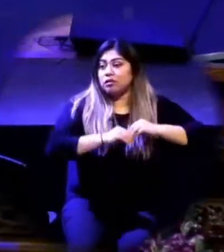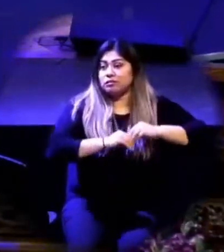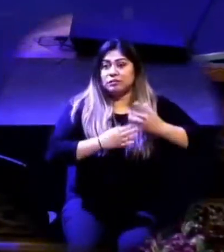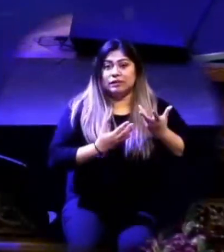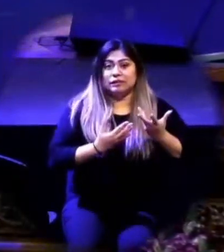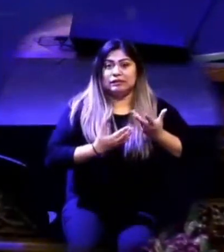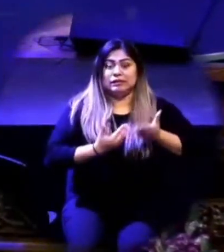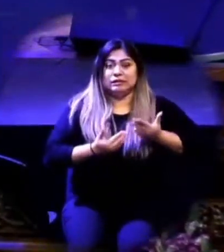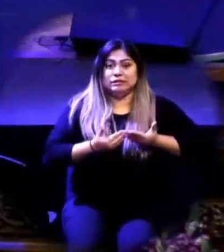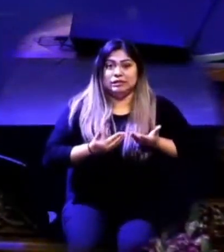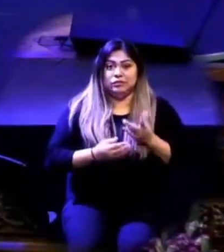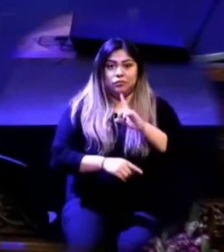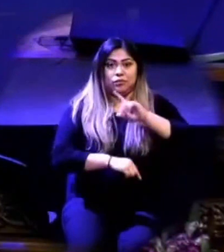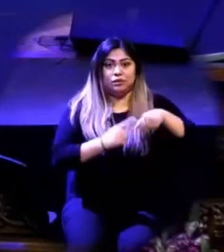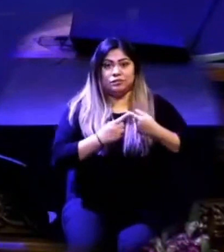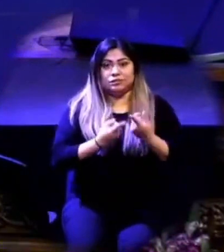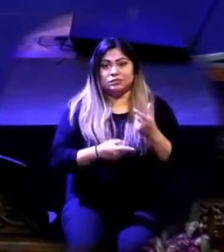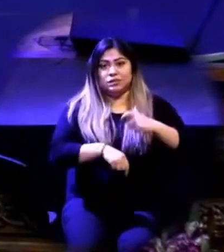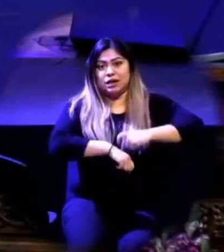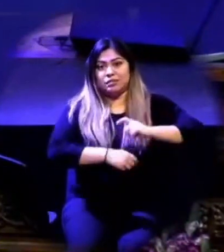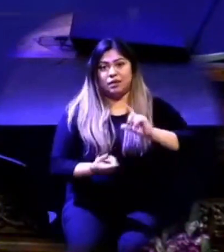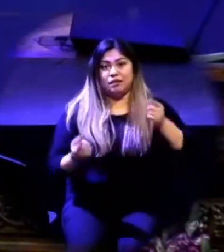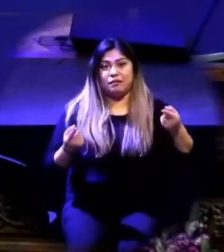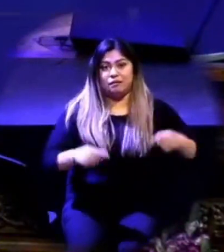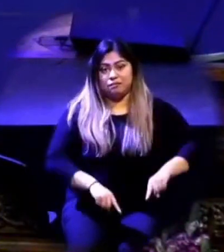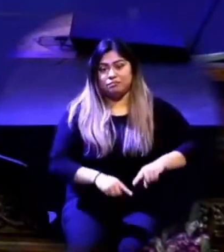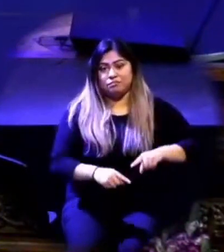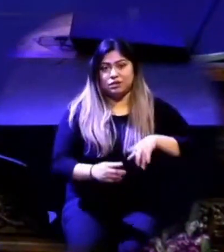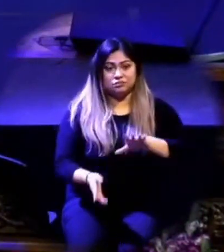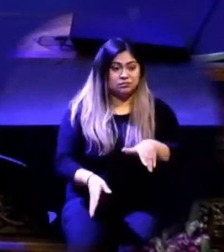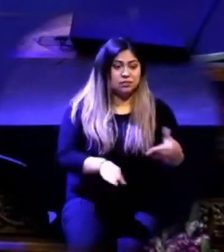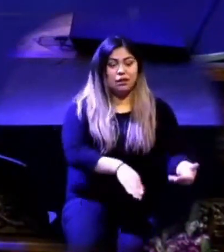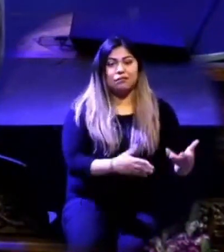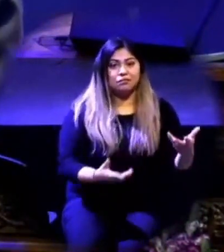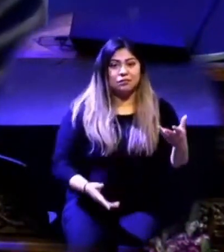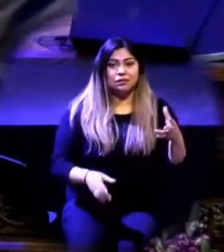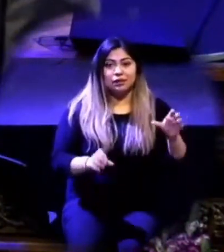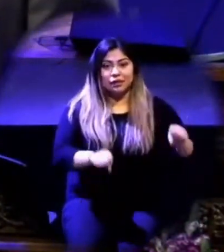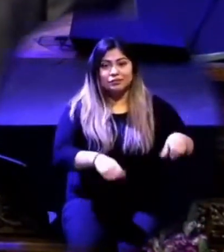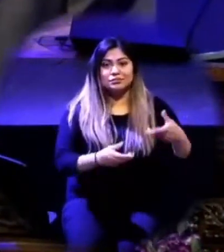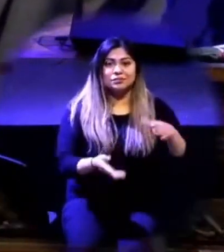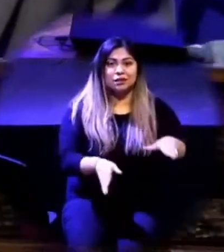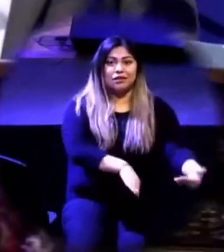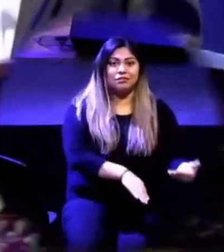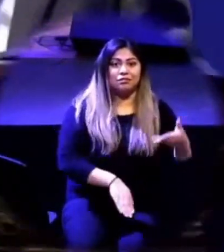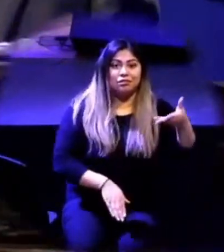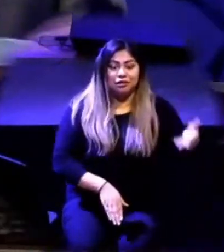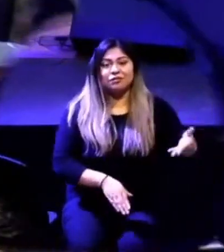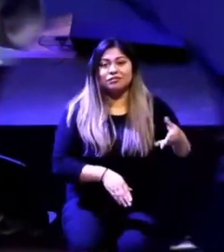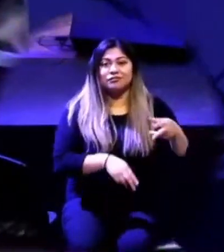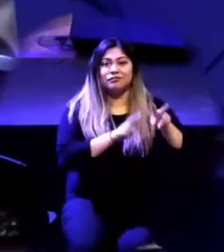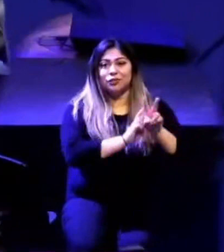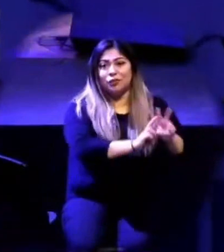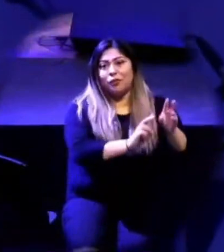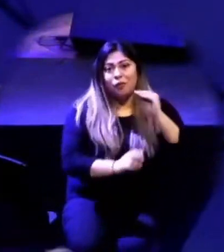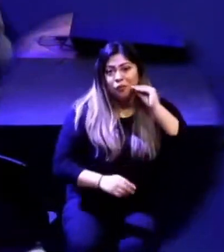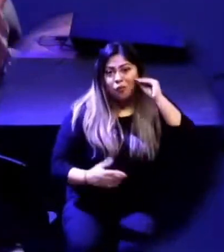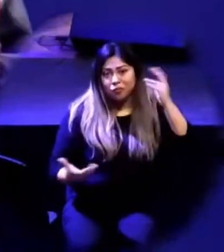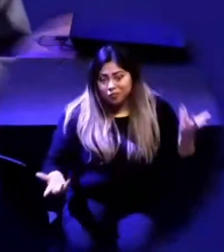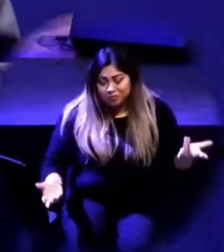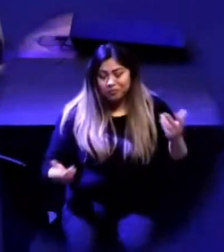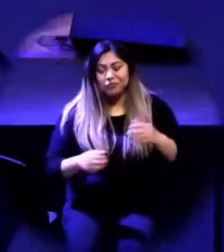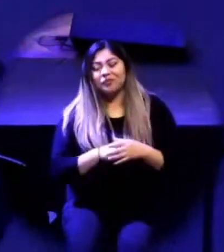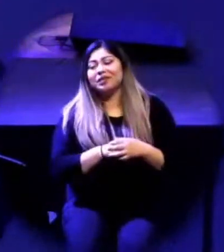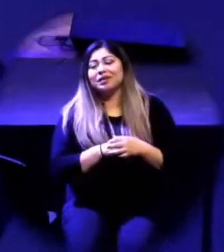we would joke and we would laugh, and even though death in that sense was all around us, we still lived as if we had all